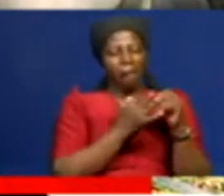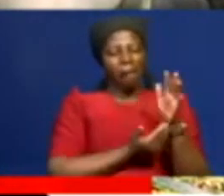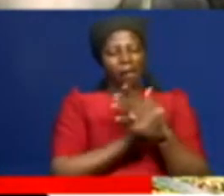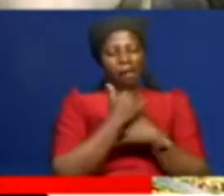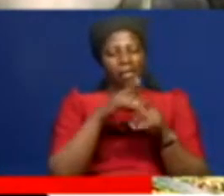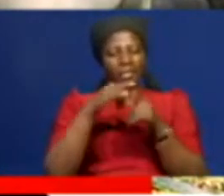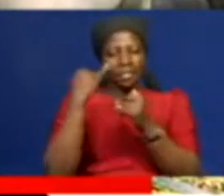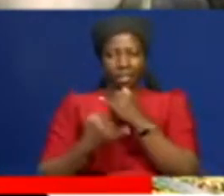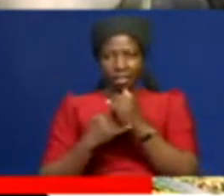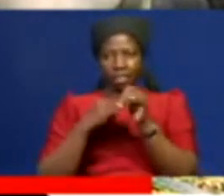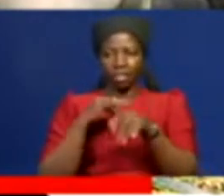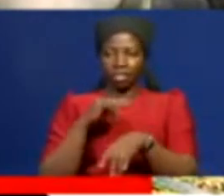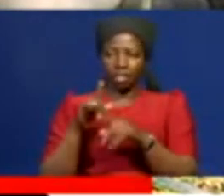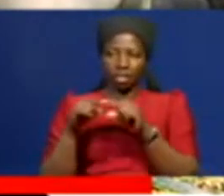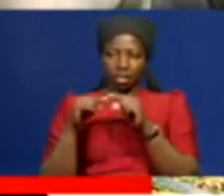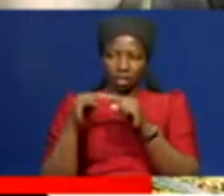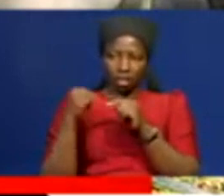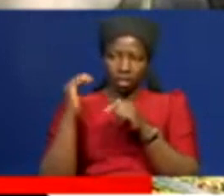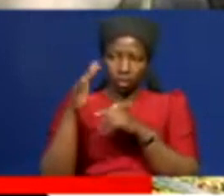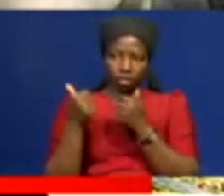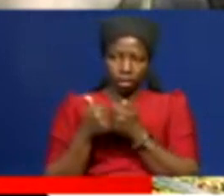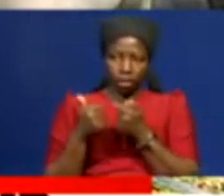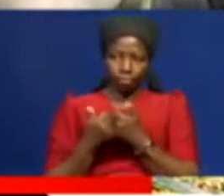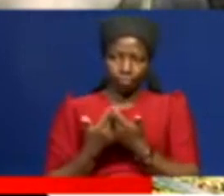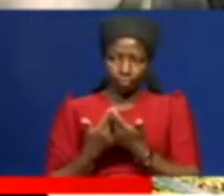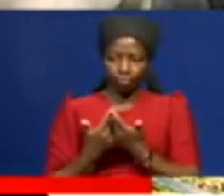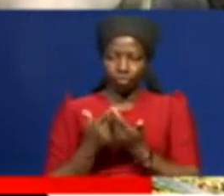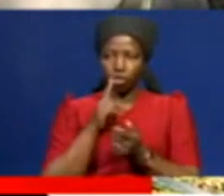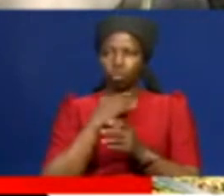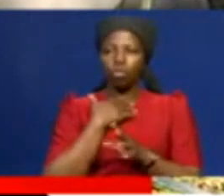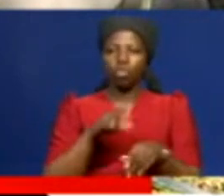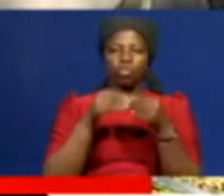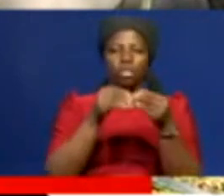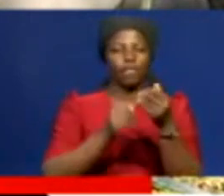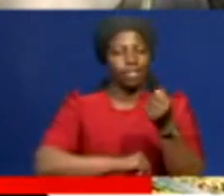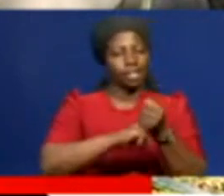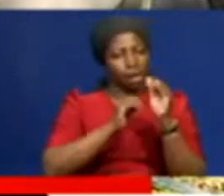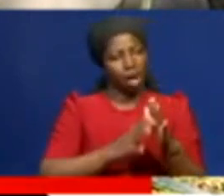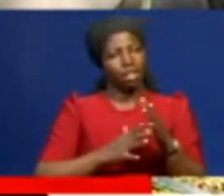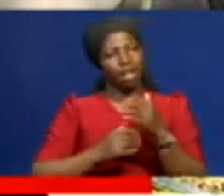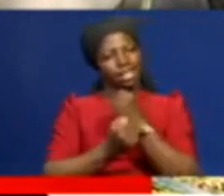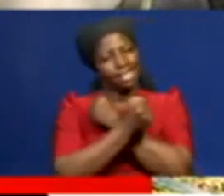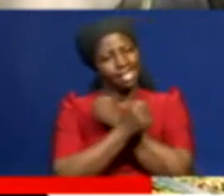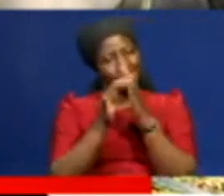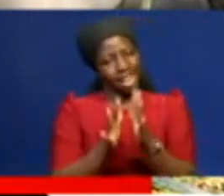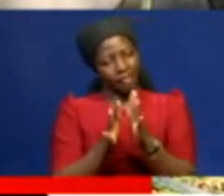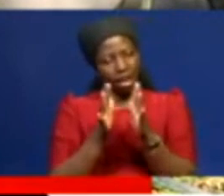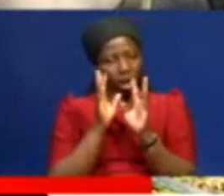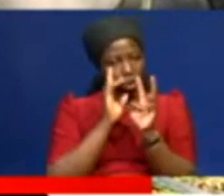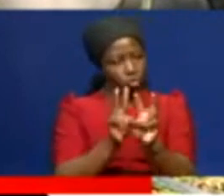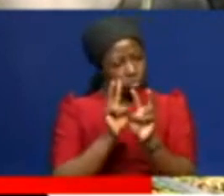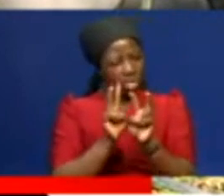at midnight. Mm-hmm. So we want to give the rugby fans and lovers a test like no any other. Mm-hmm.